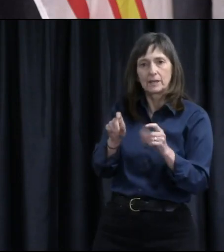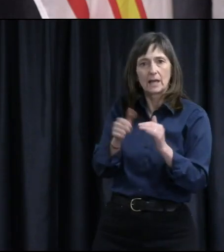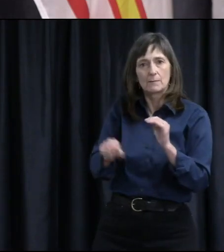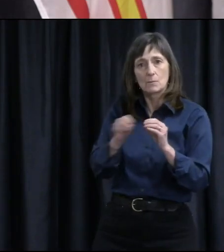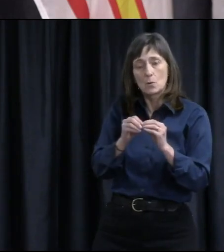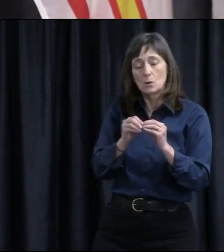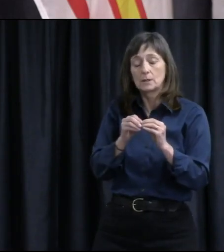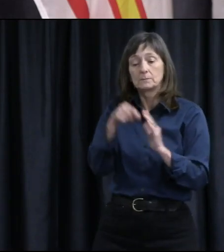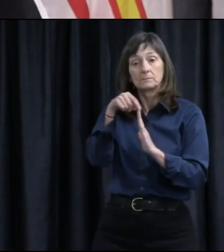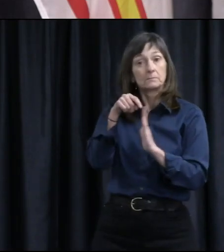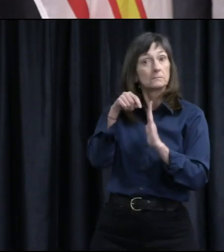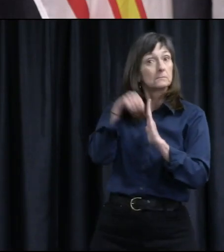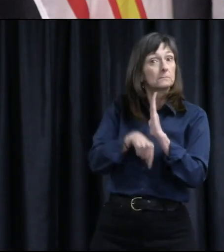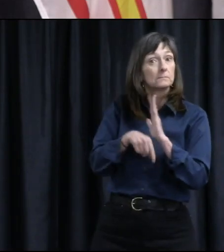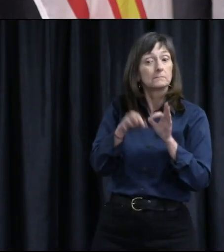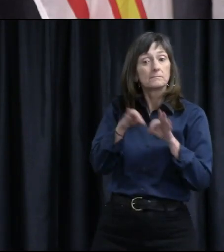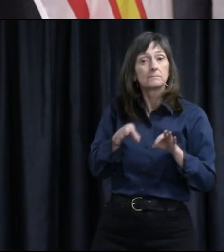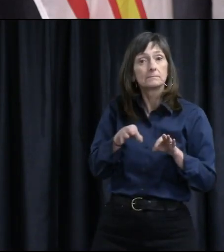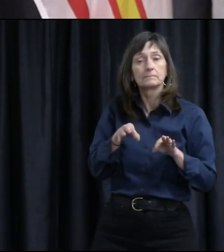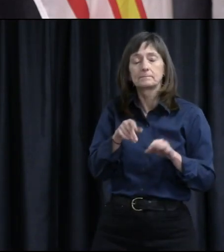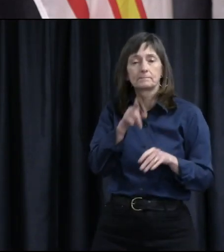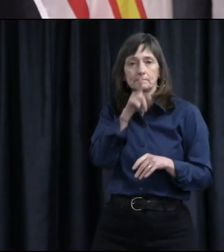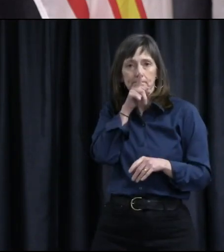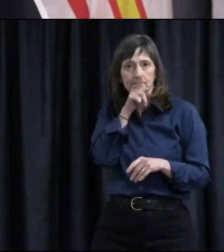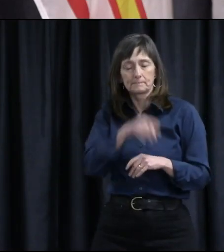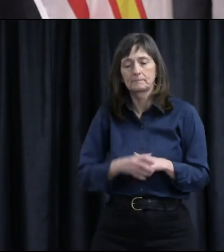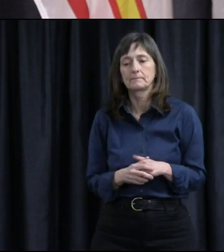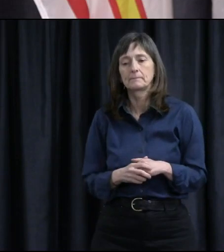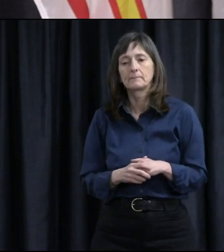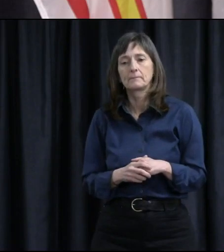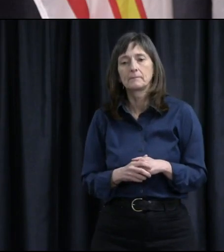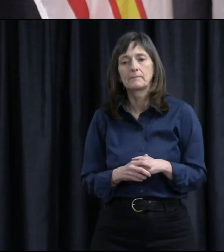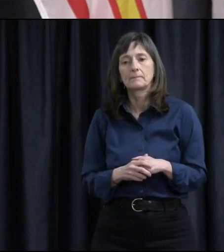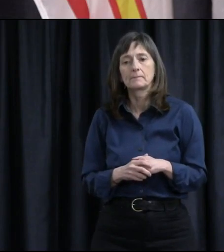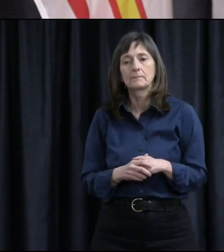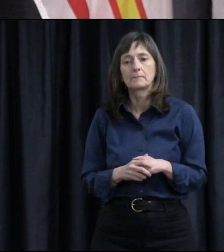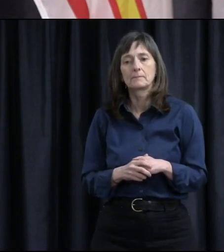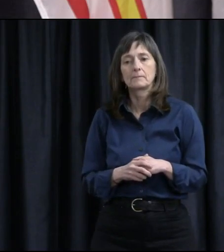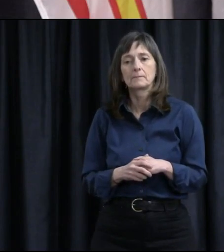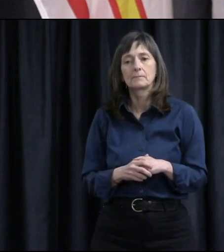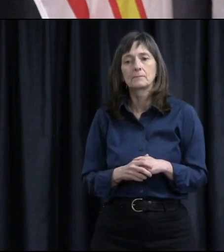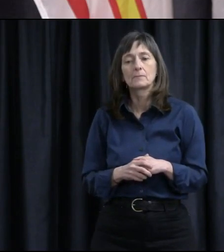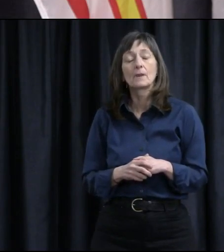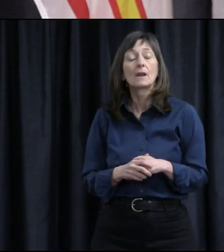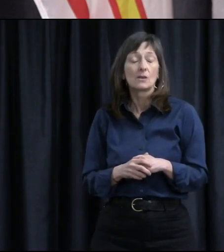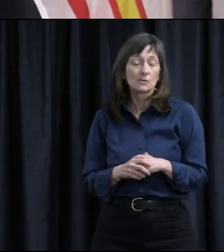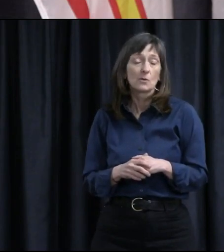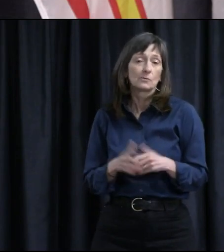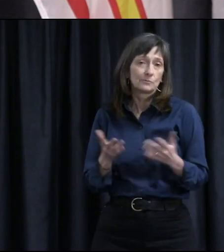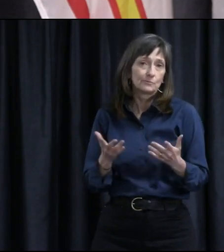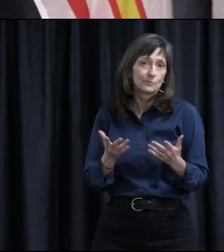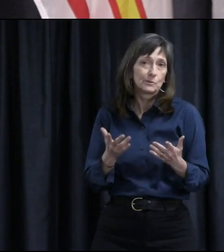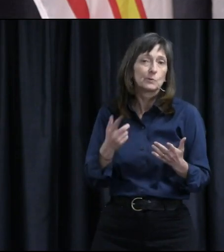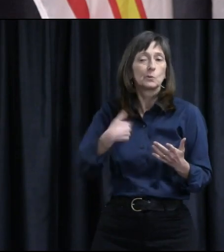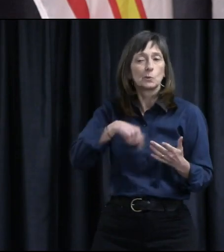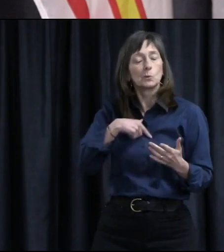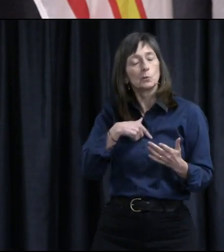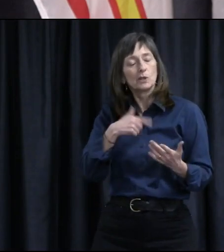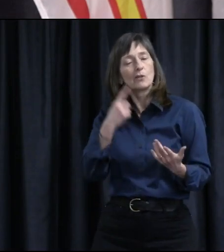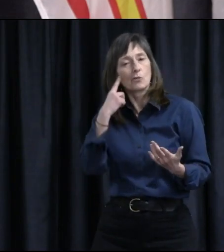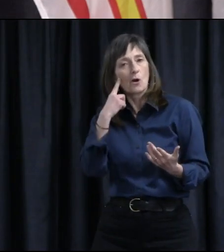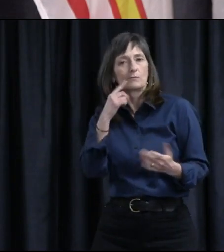further details due to privacy. As I mentioned yesterday, we expected that international travel and the spread of this